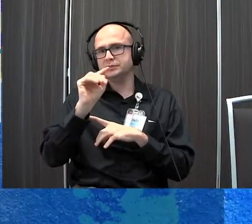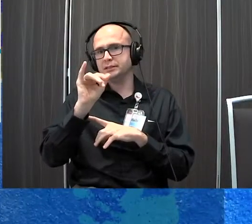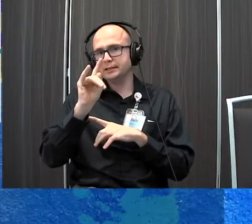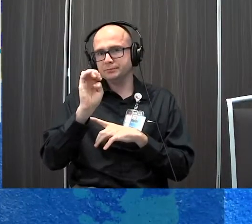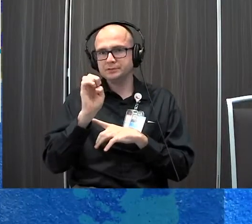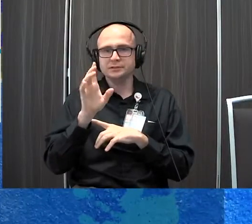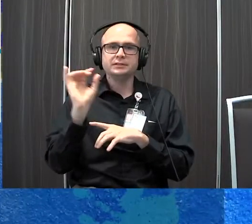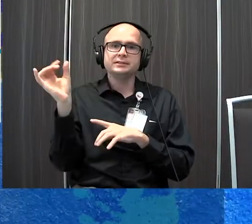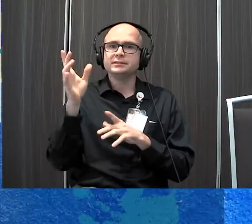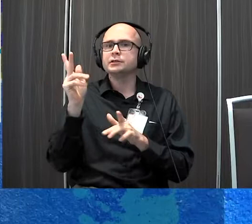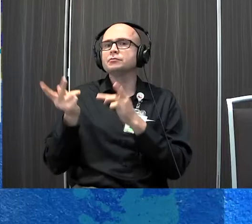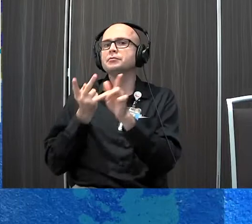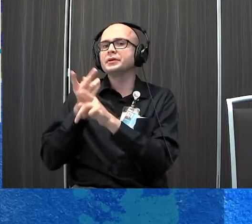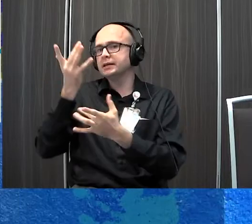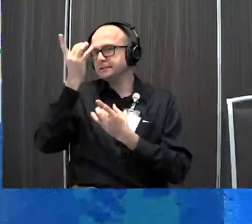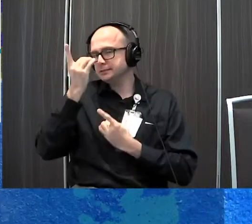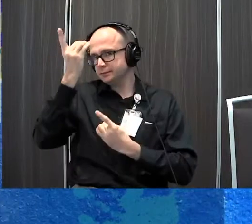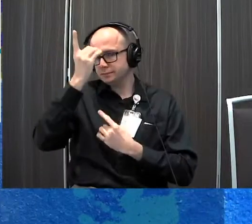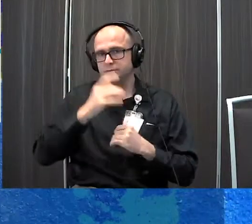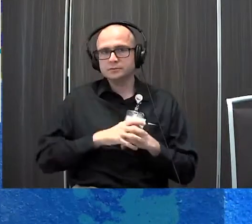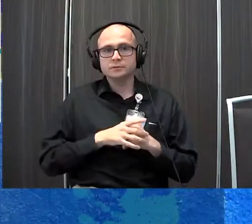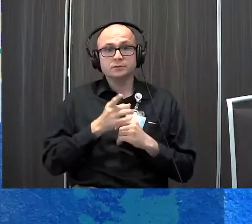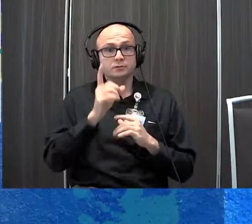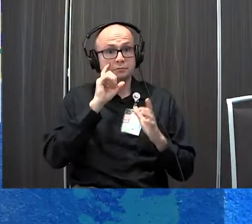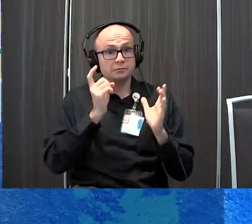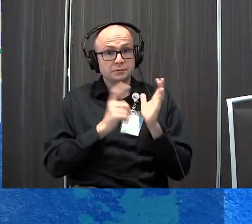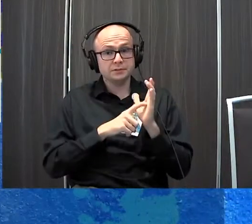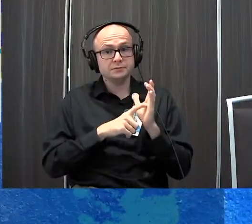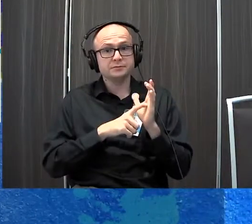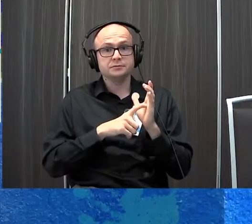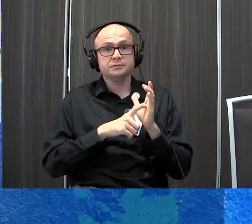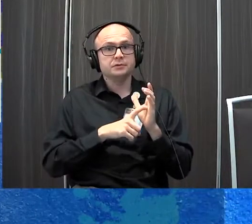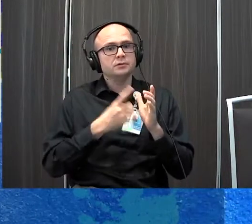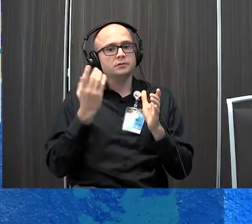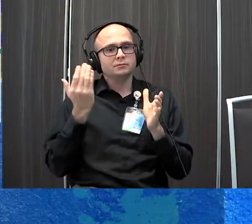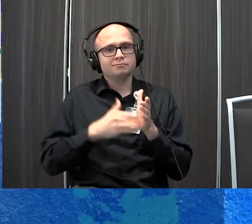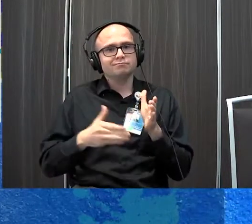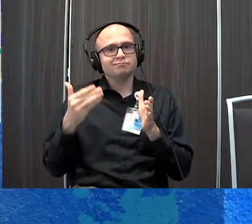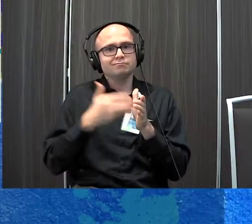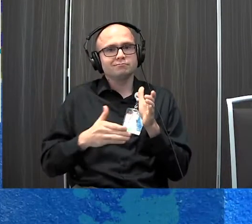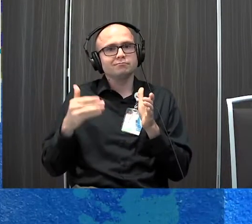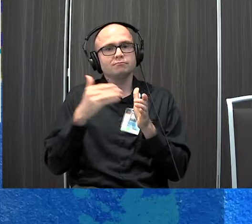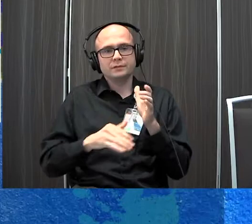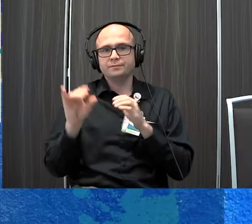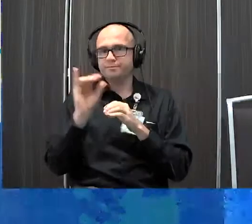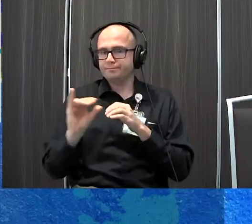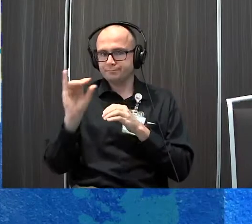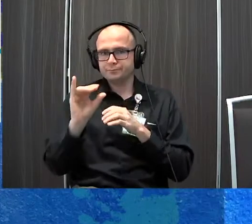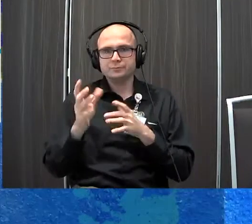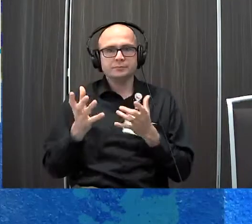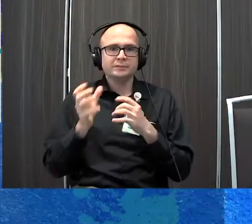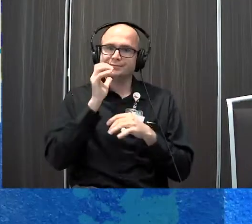like an expression of the disease. So one you would recognize immediately, and that is recurrent infections. And that doesn't really need any